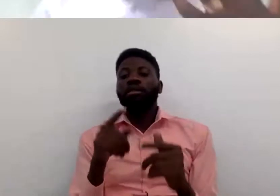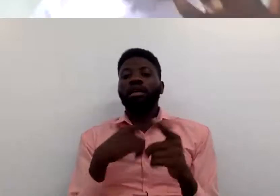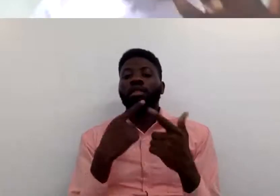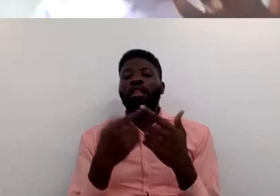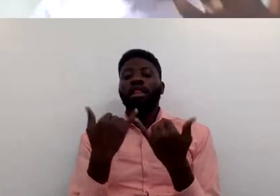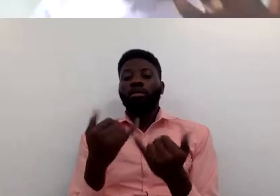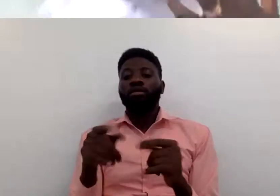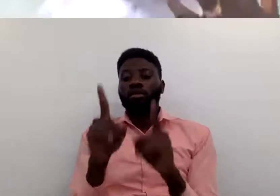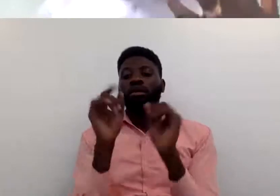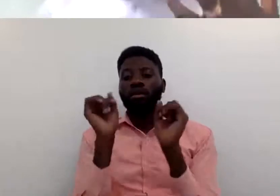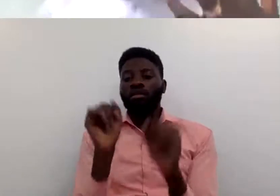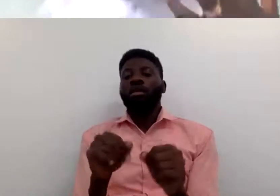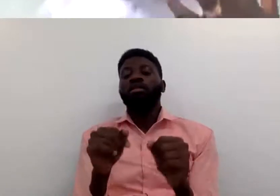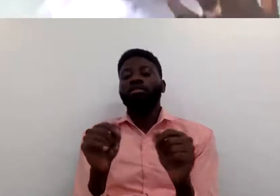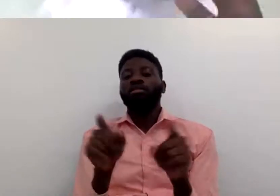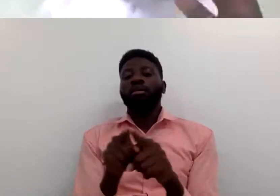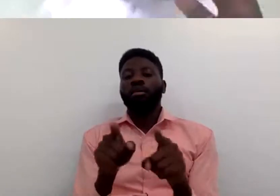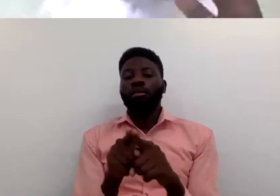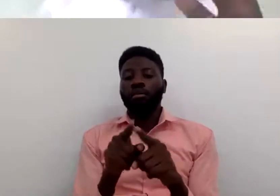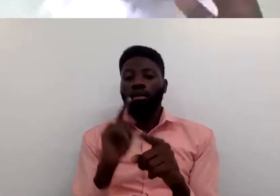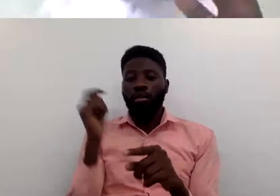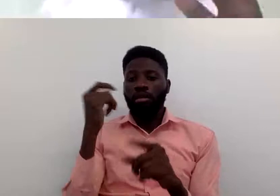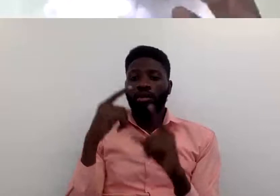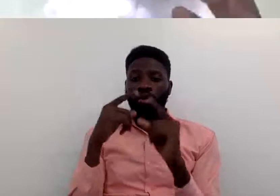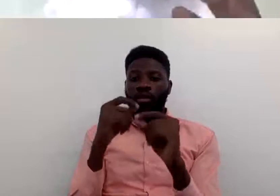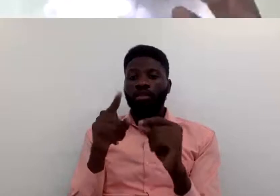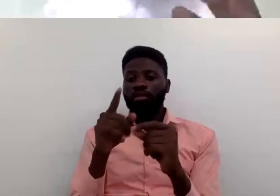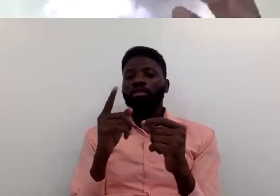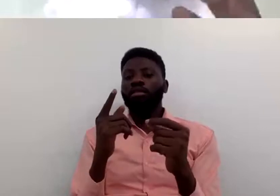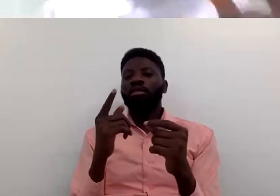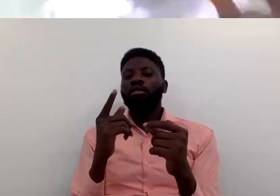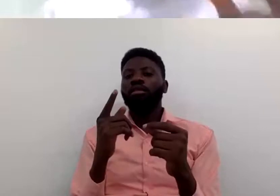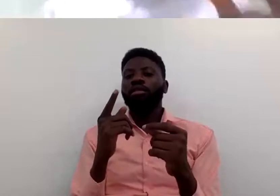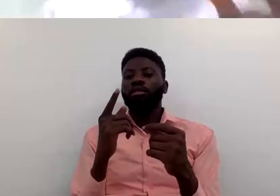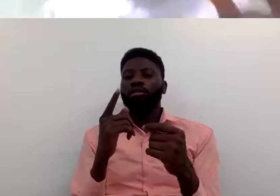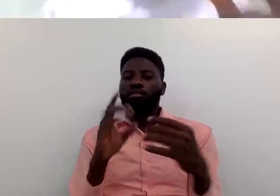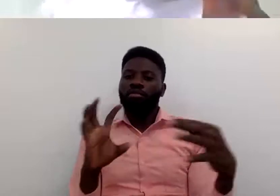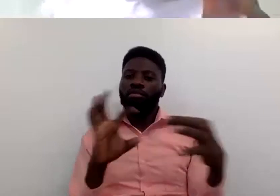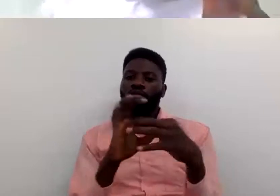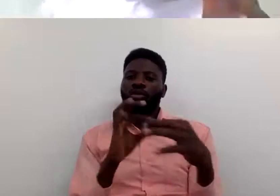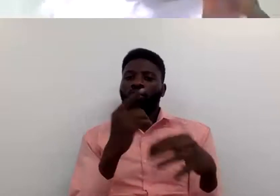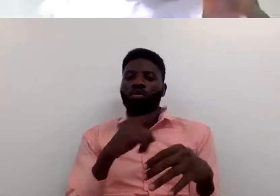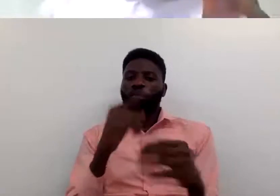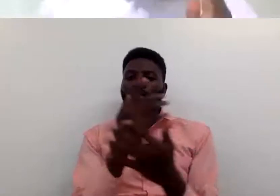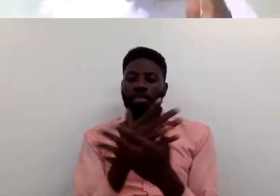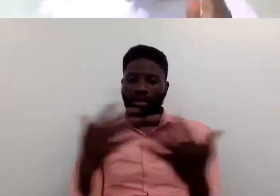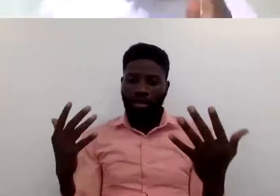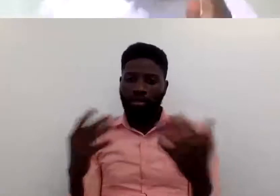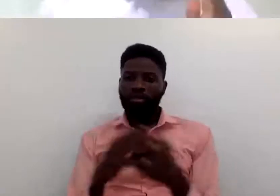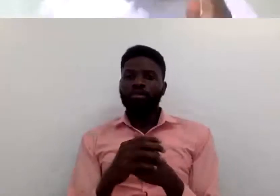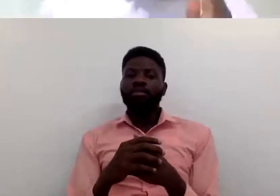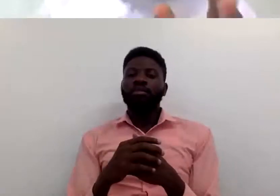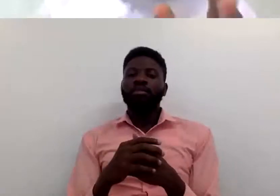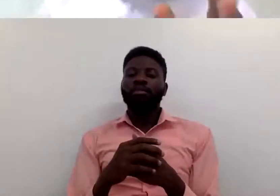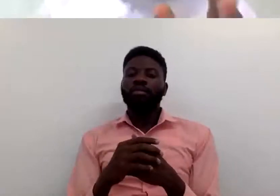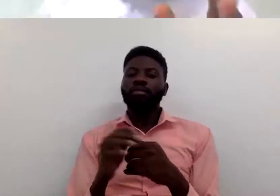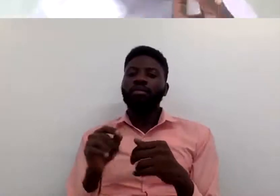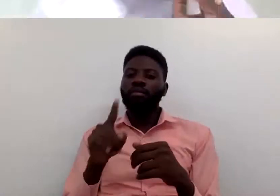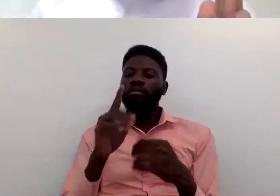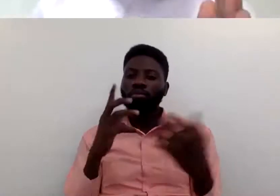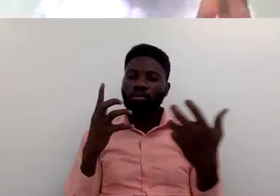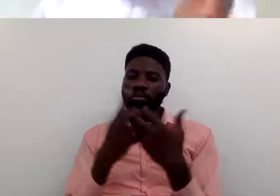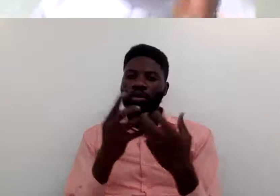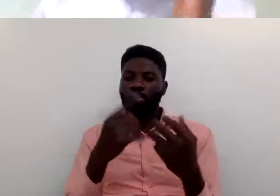attuned, and you're, as we say in Kenya, you are catching the right wavelength. You are tuned to then